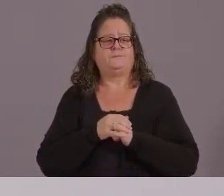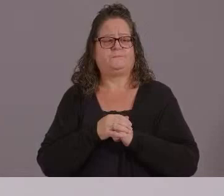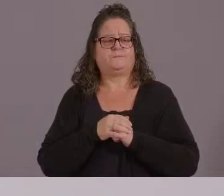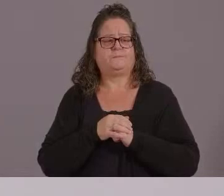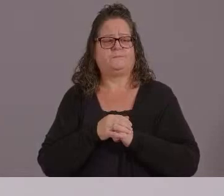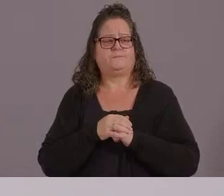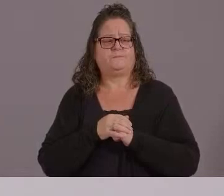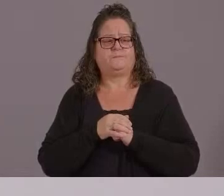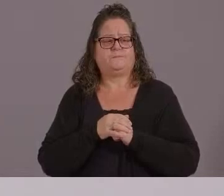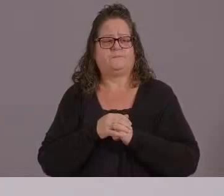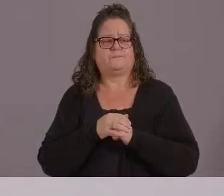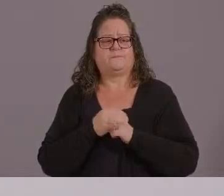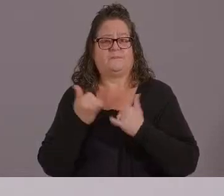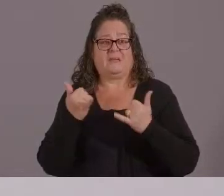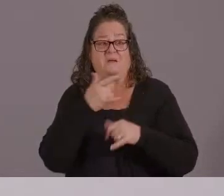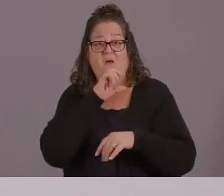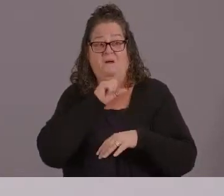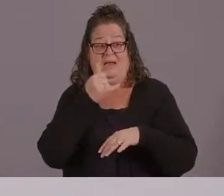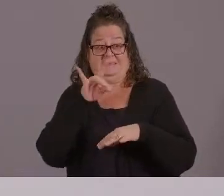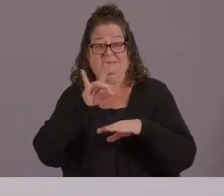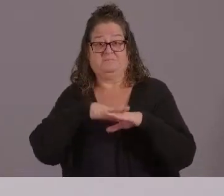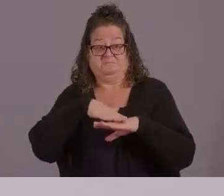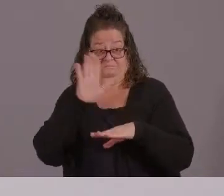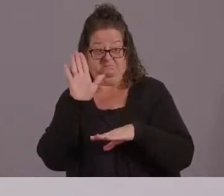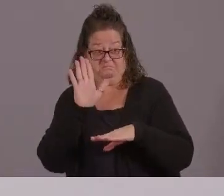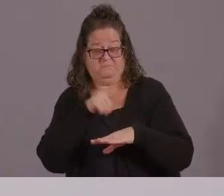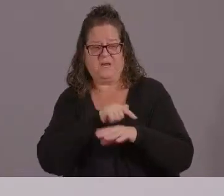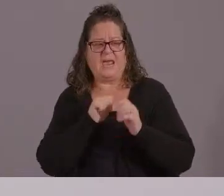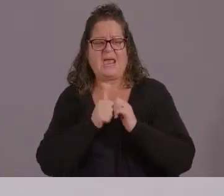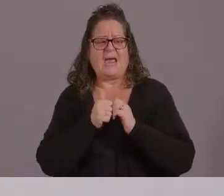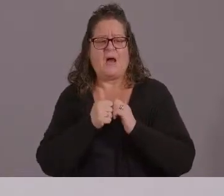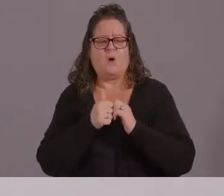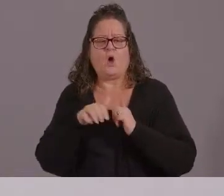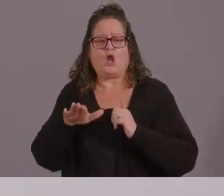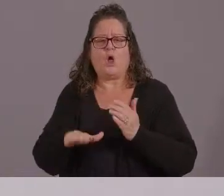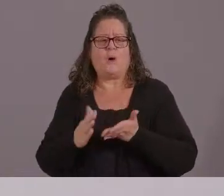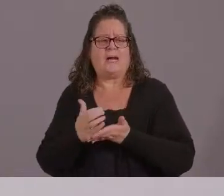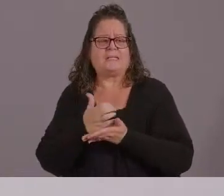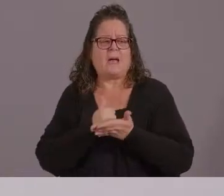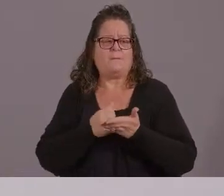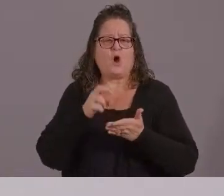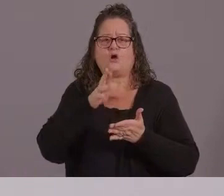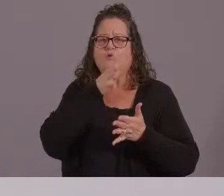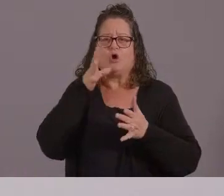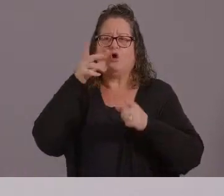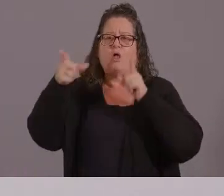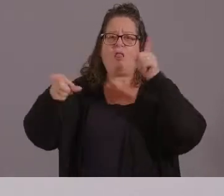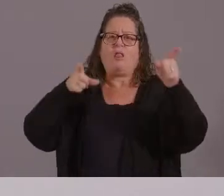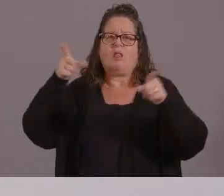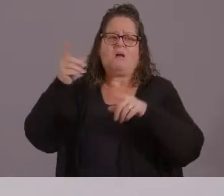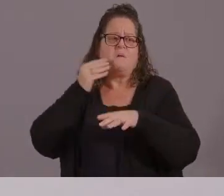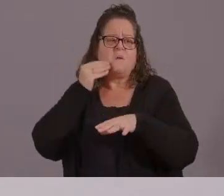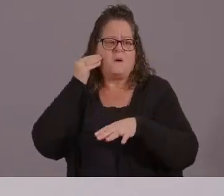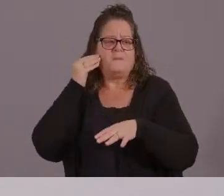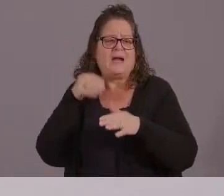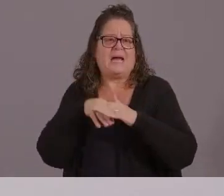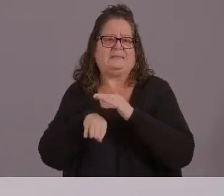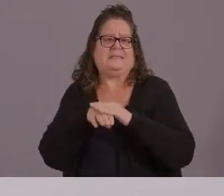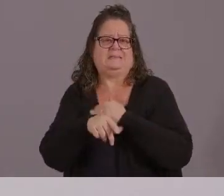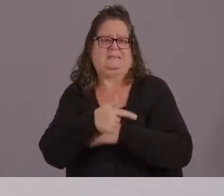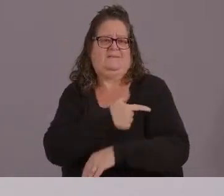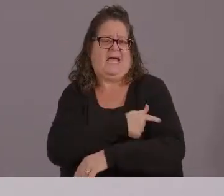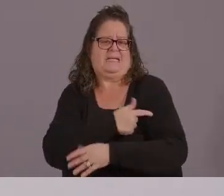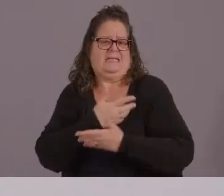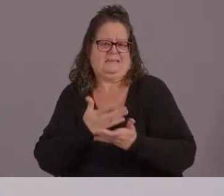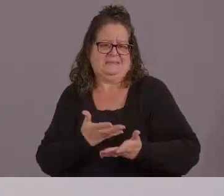to most Arizonans, and how low-income and rural communities can best access those options? Yeah, so we work very closely with our county health departments, who